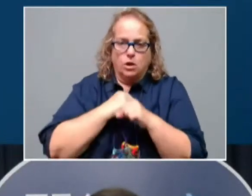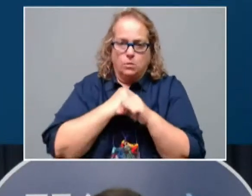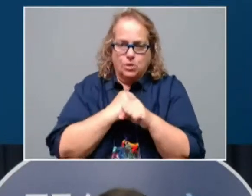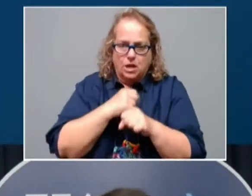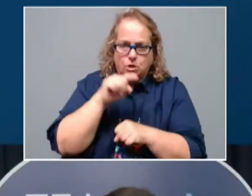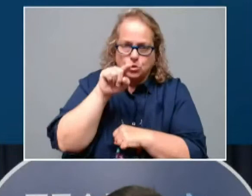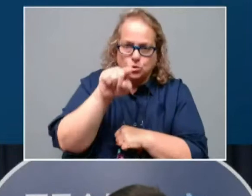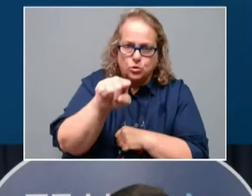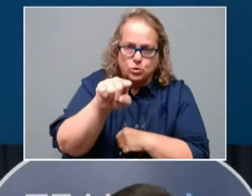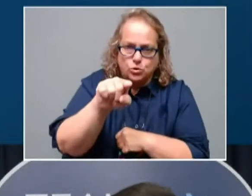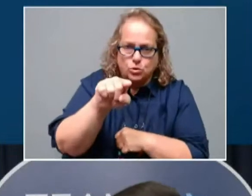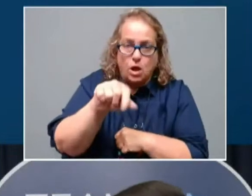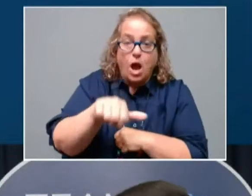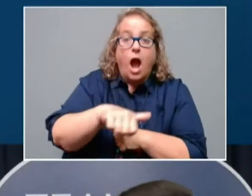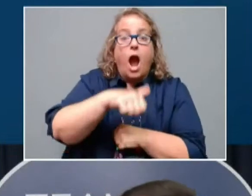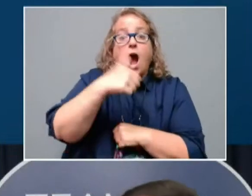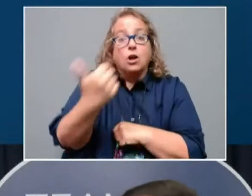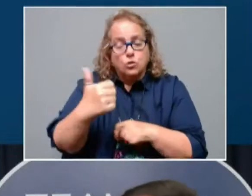is to protect the people around you.